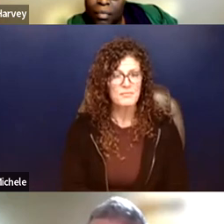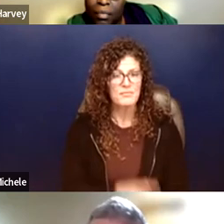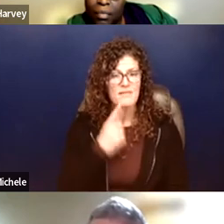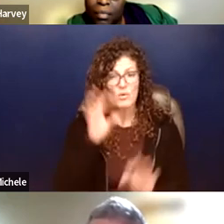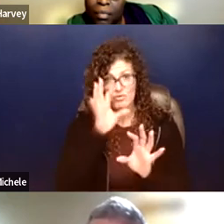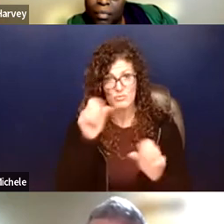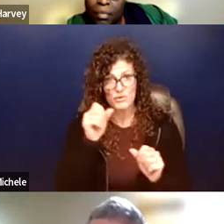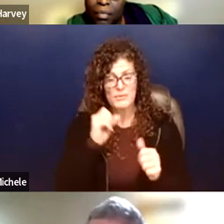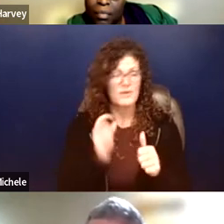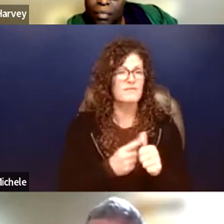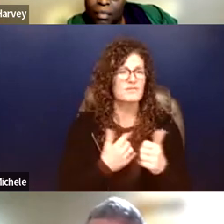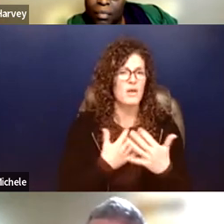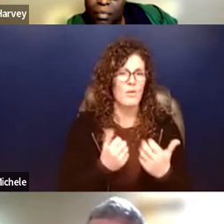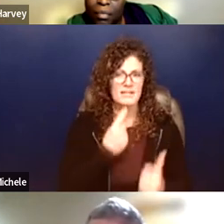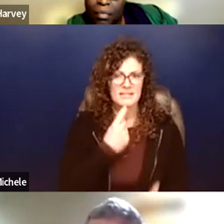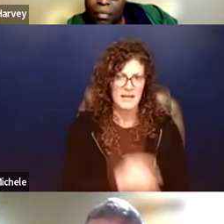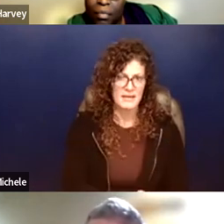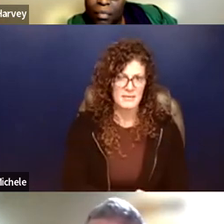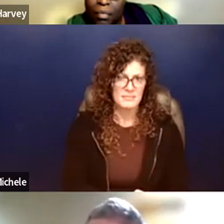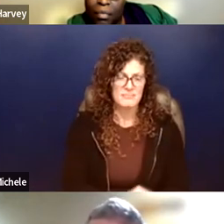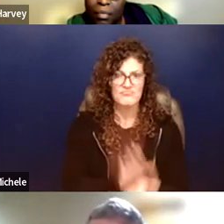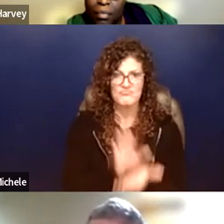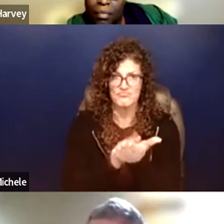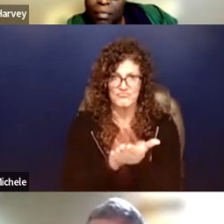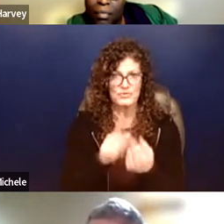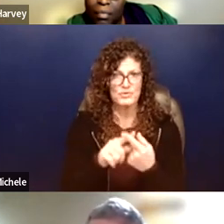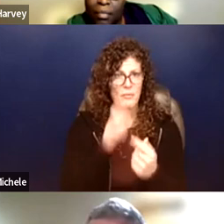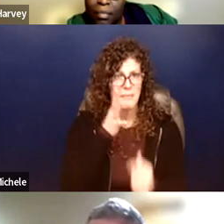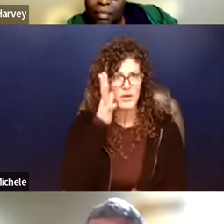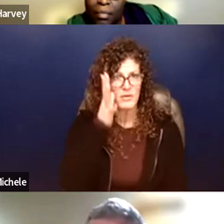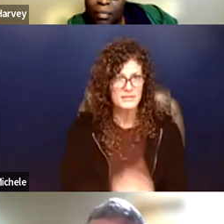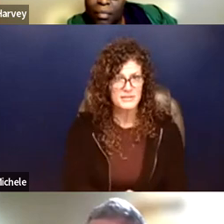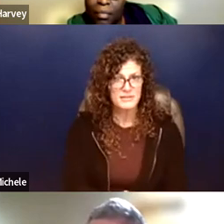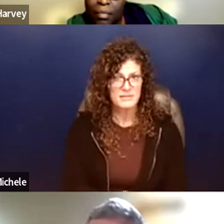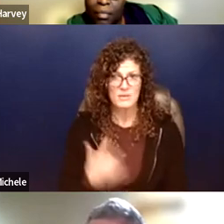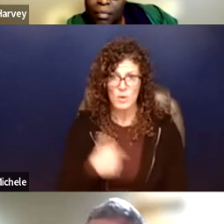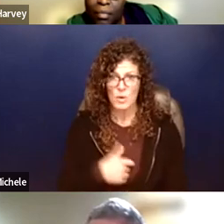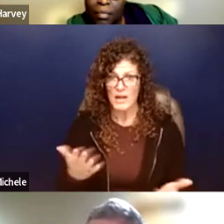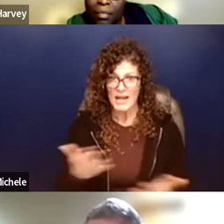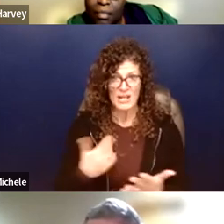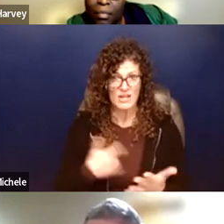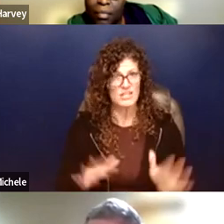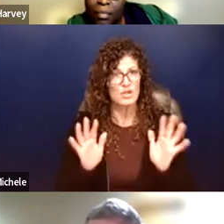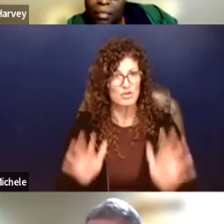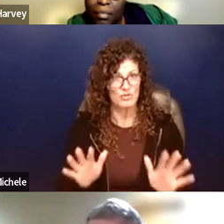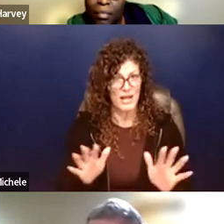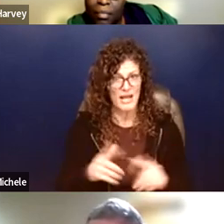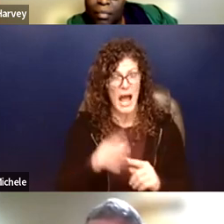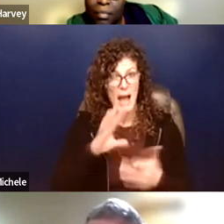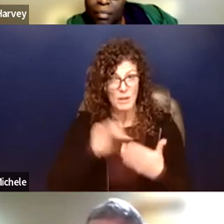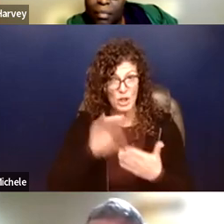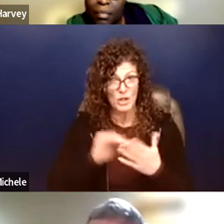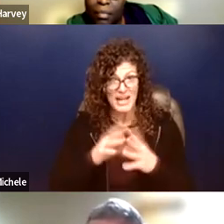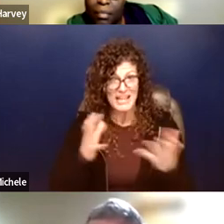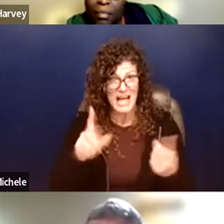first I'd like to say, shout out to the parents. Us being here is great. I'm learning a lot just sitting here listening.